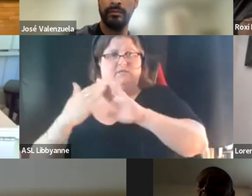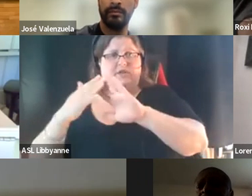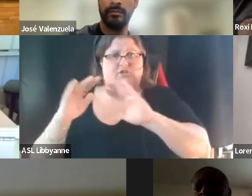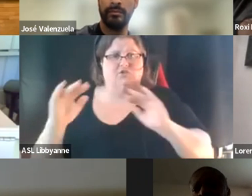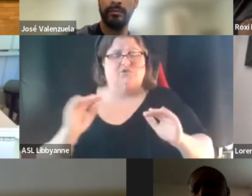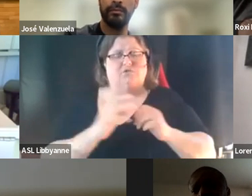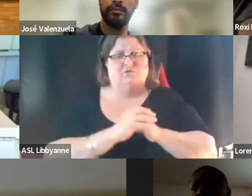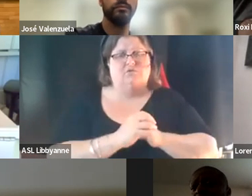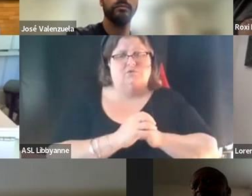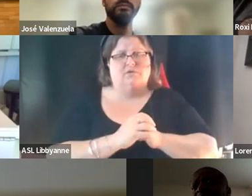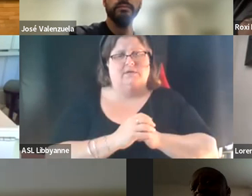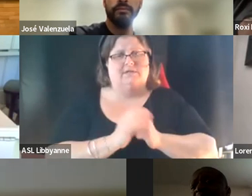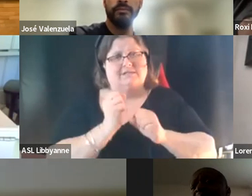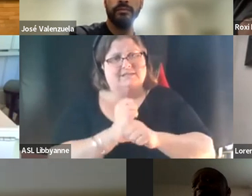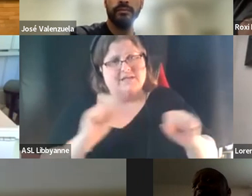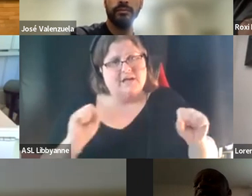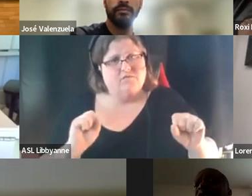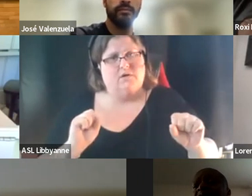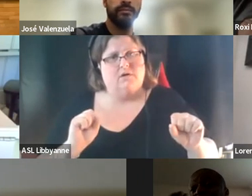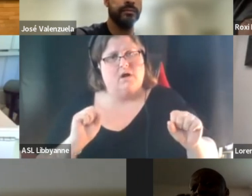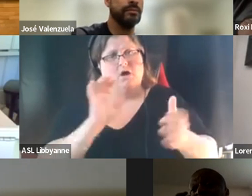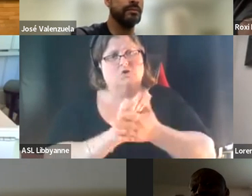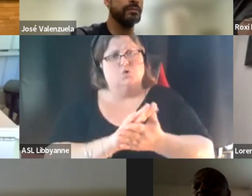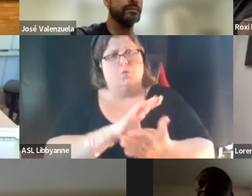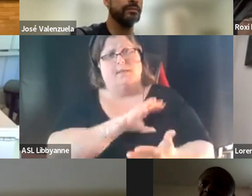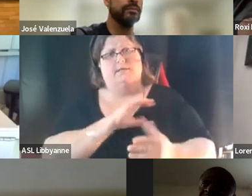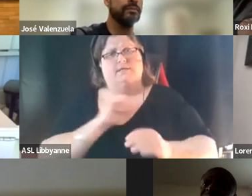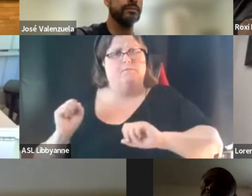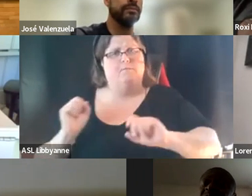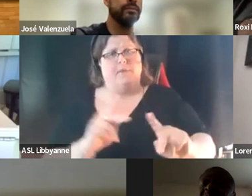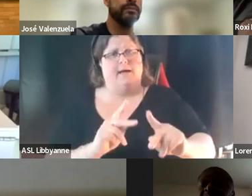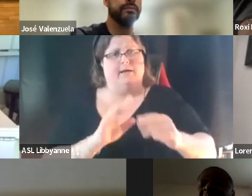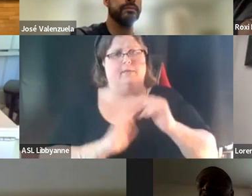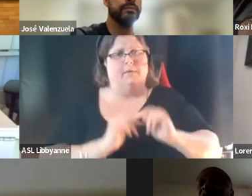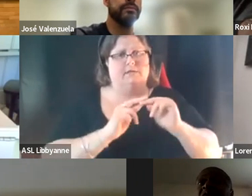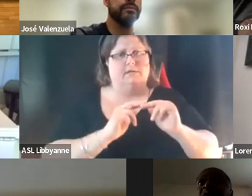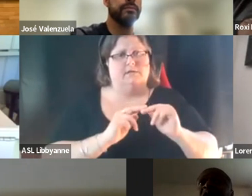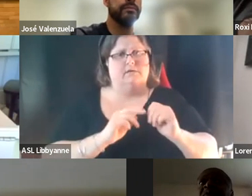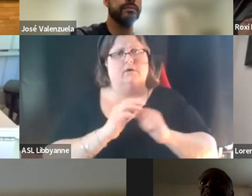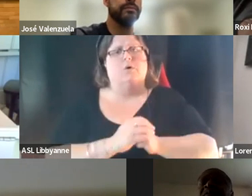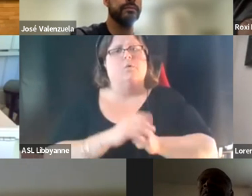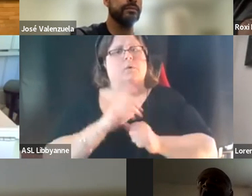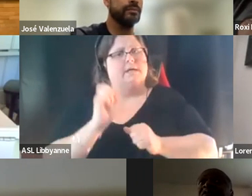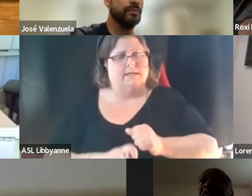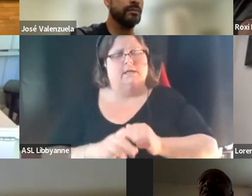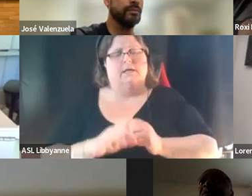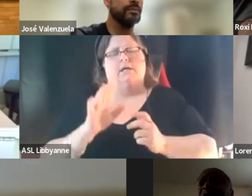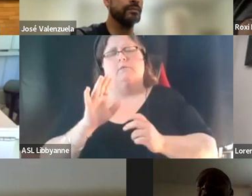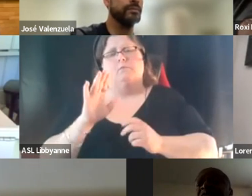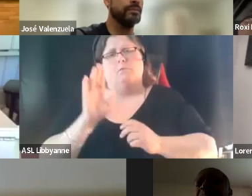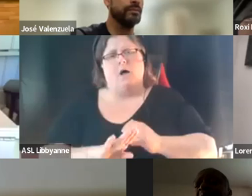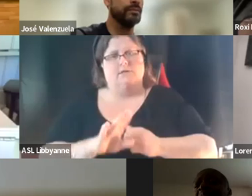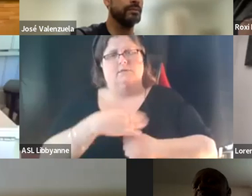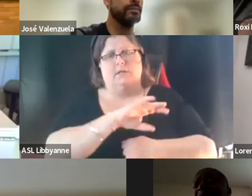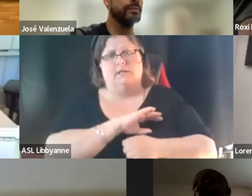Our school police need to be back in the buildings, and we need to work with the Boston Public. We need to work with the Boston Public, the Boston